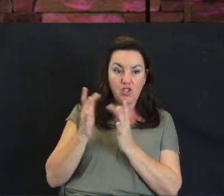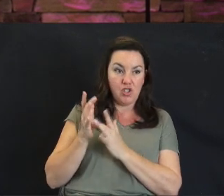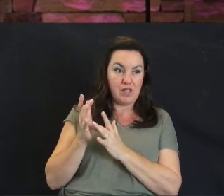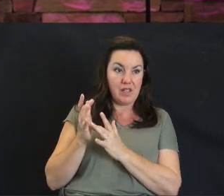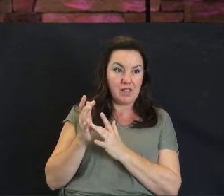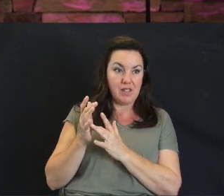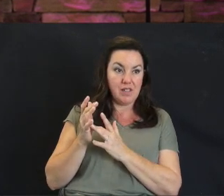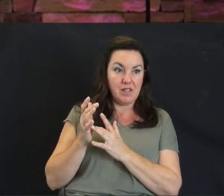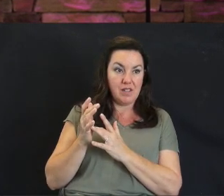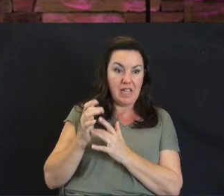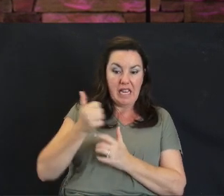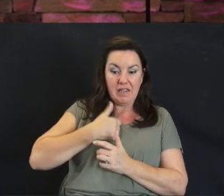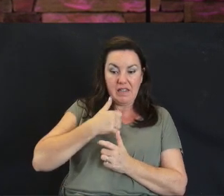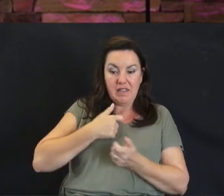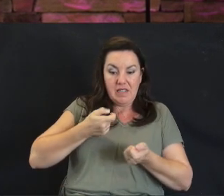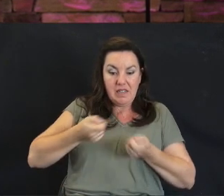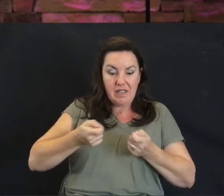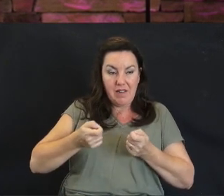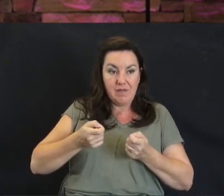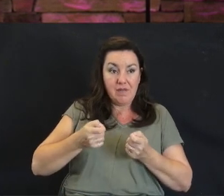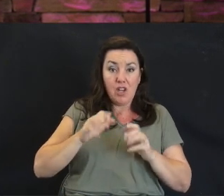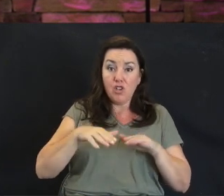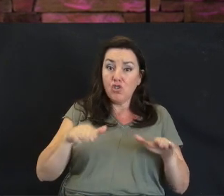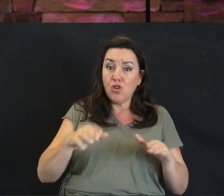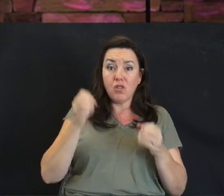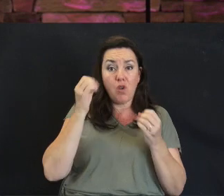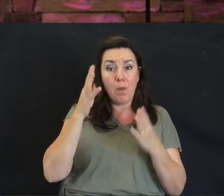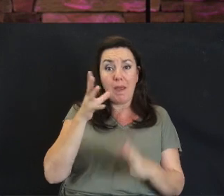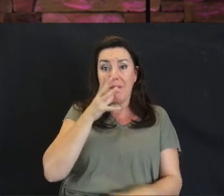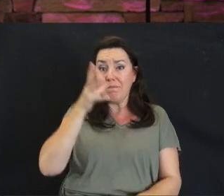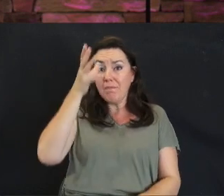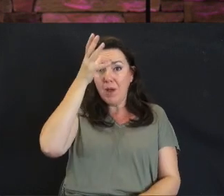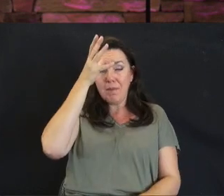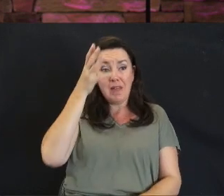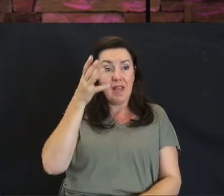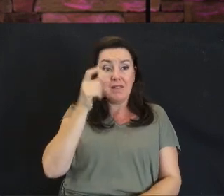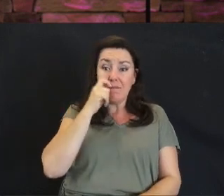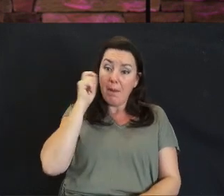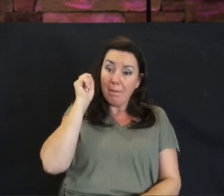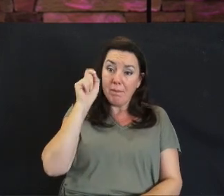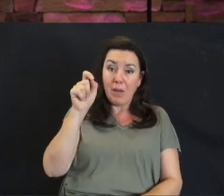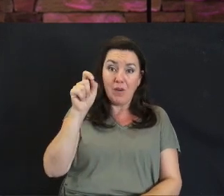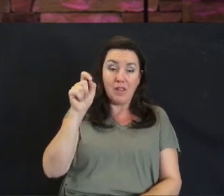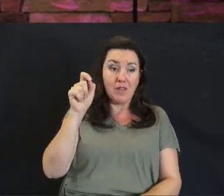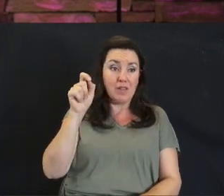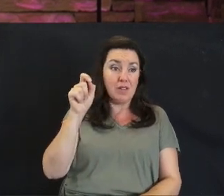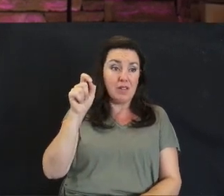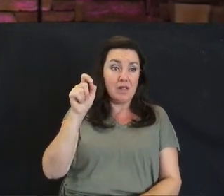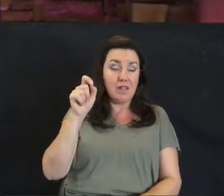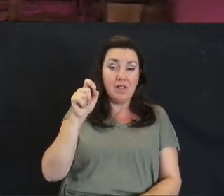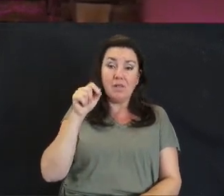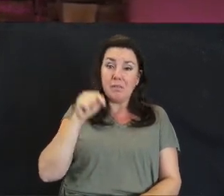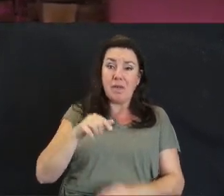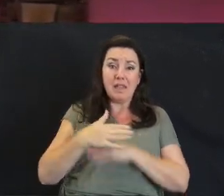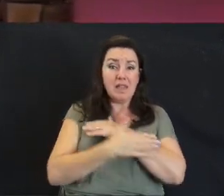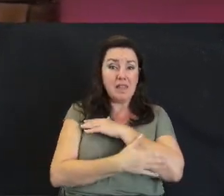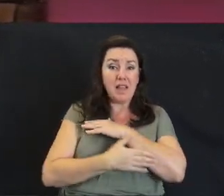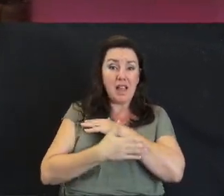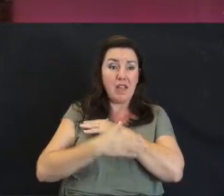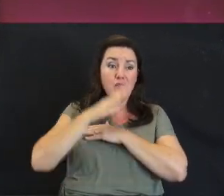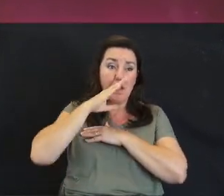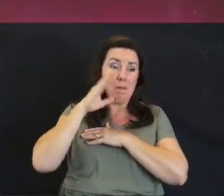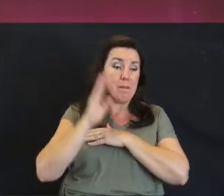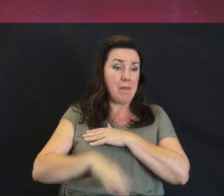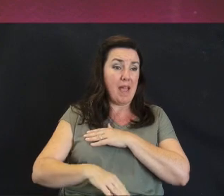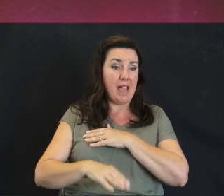Children are to Obey their mother And father folks And nothing less than that Should be the standard In this country But this is how bad Things have become In this country Our